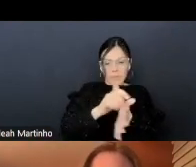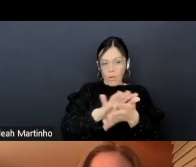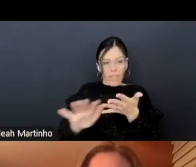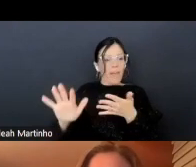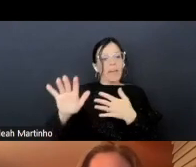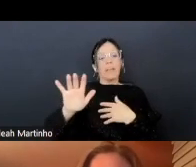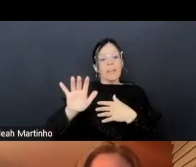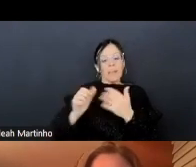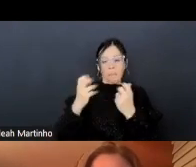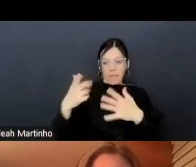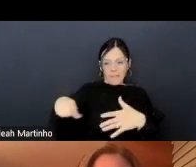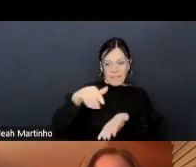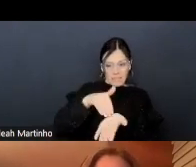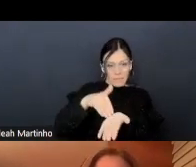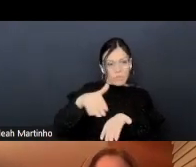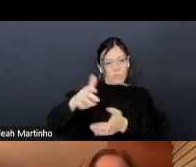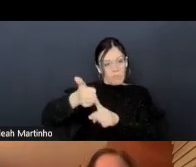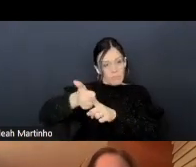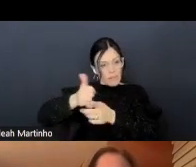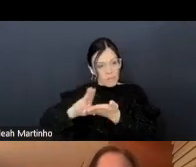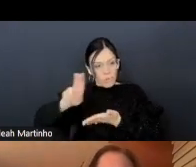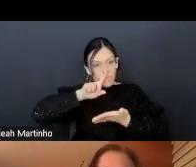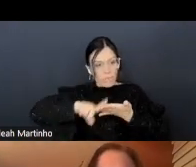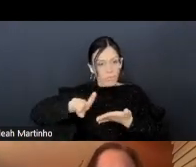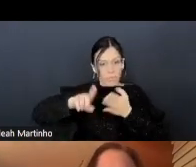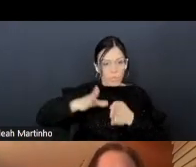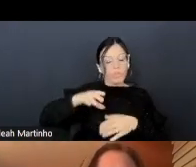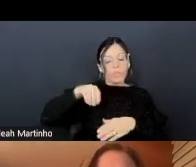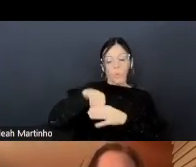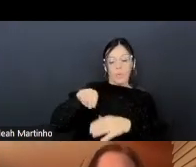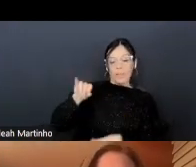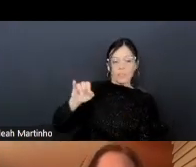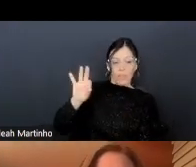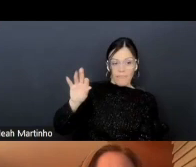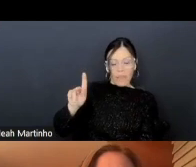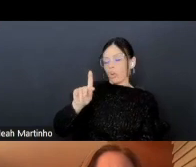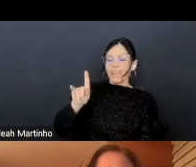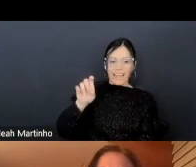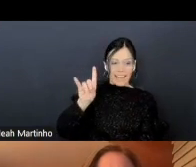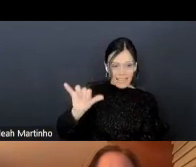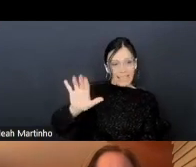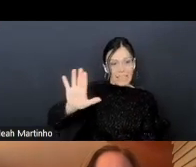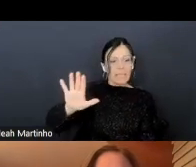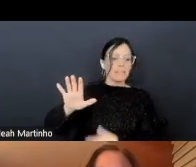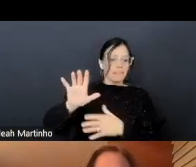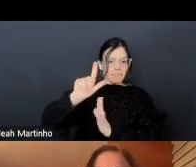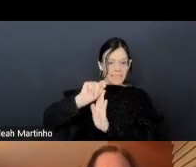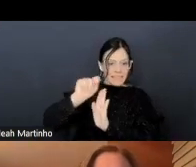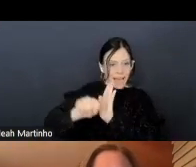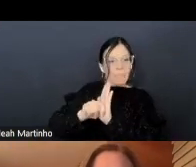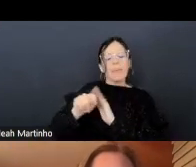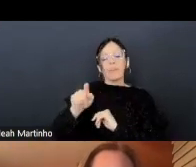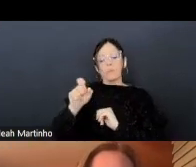physicians were university researchers so in the kennedy era we get a lot of back low back